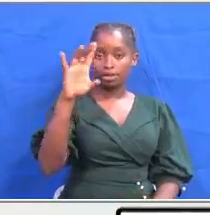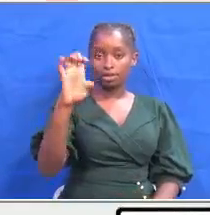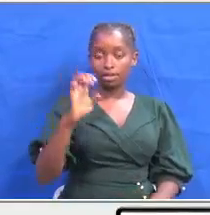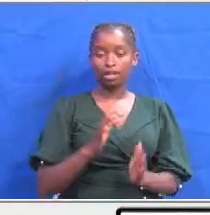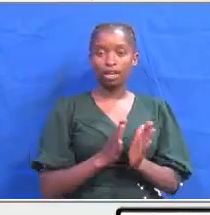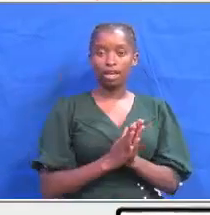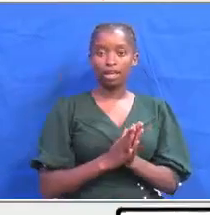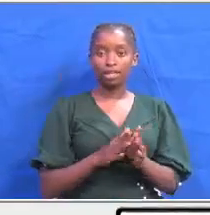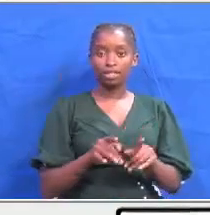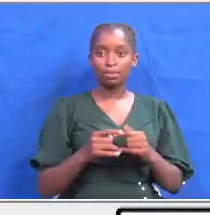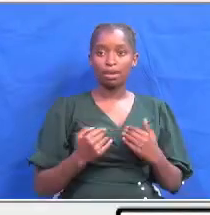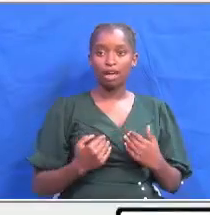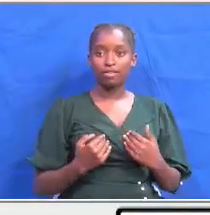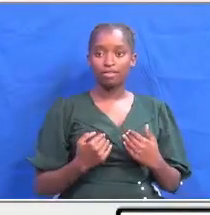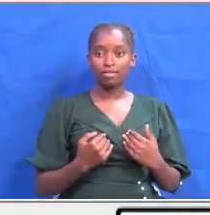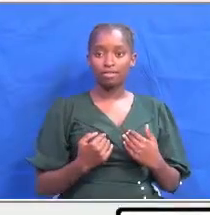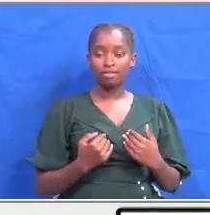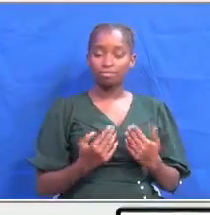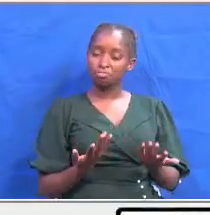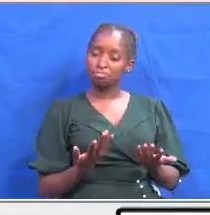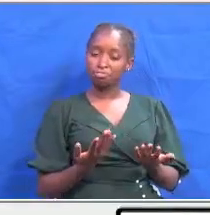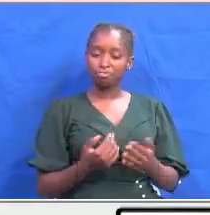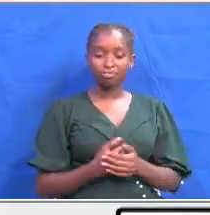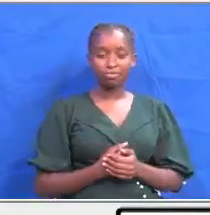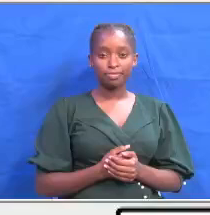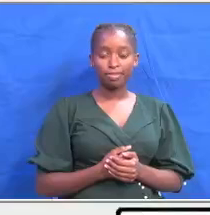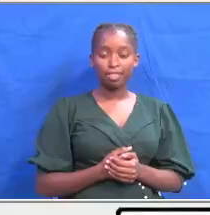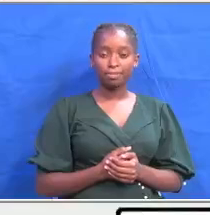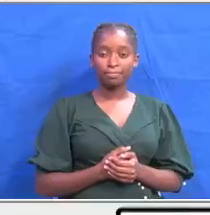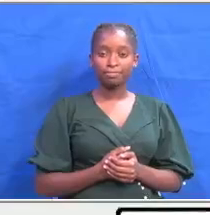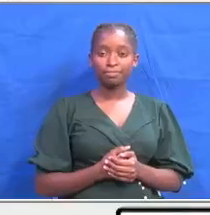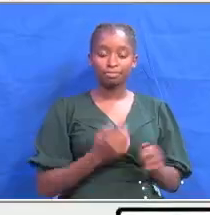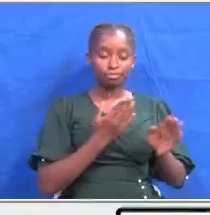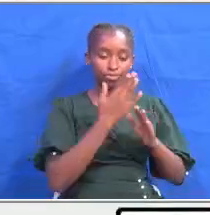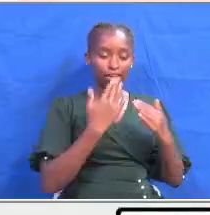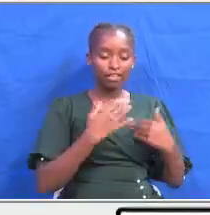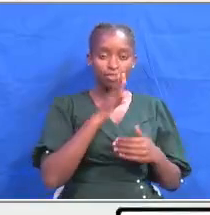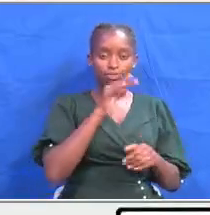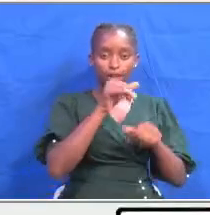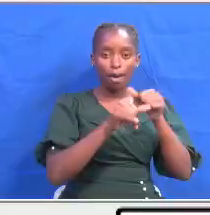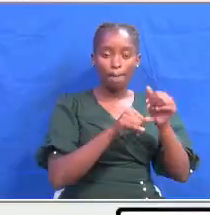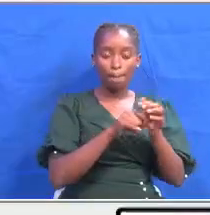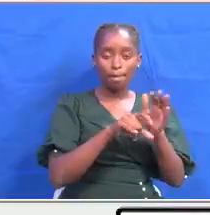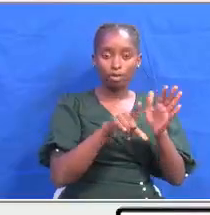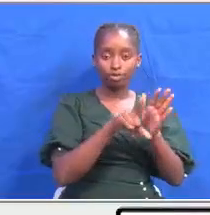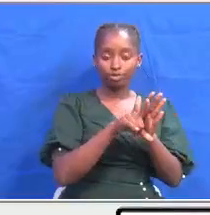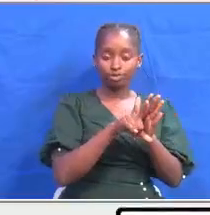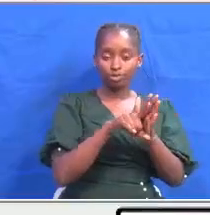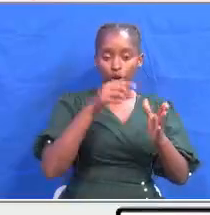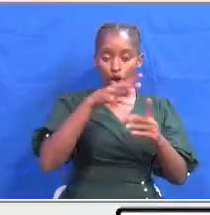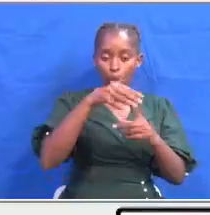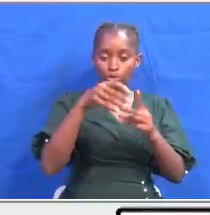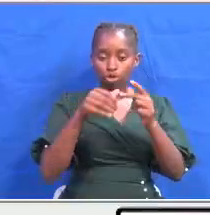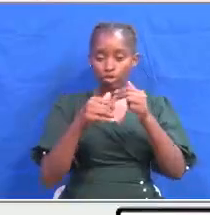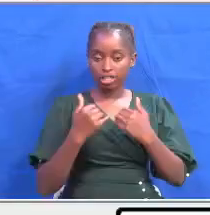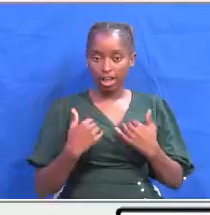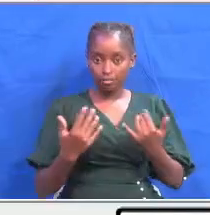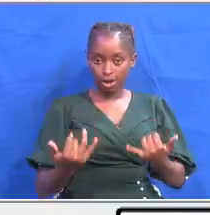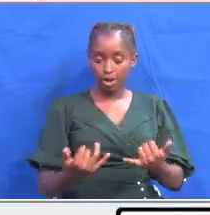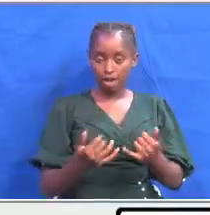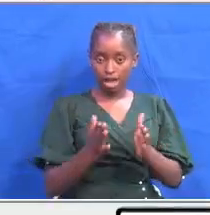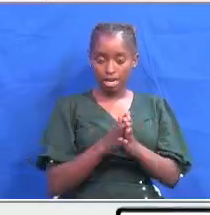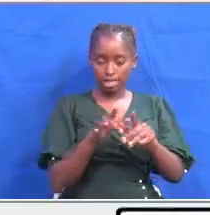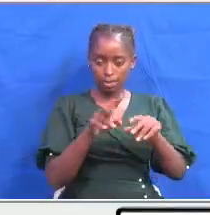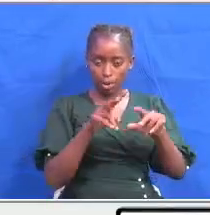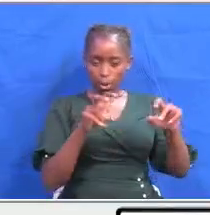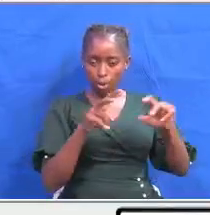Ishmael Elachi, I mean, even off air, you were talking about, you know, the legal options that exist. And even when you look at, you know, the evidence, because at the end of the